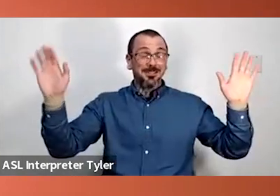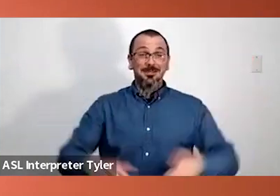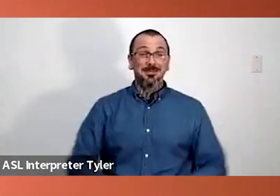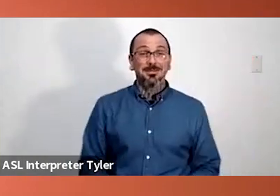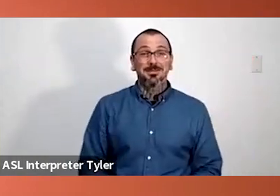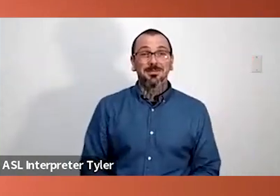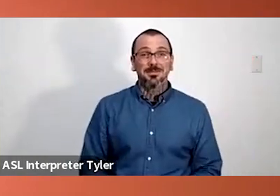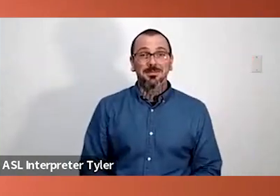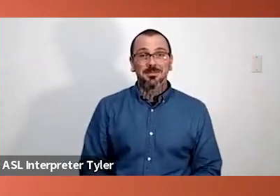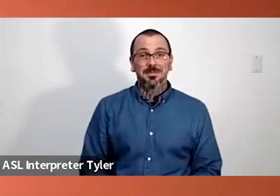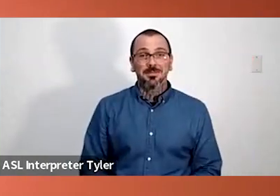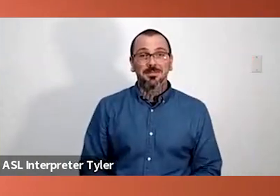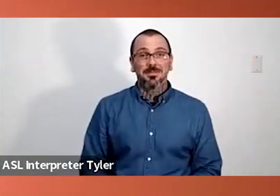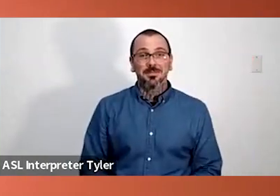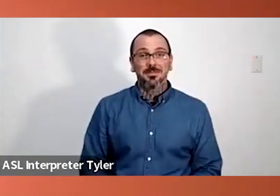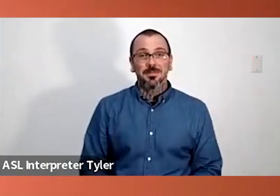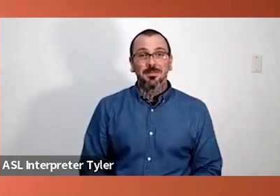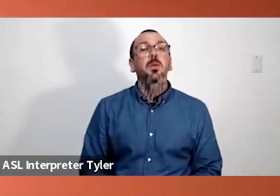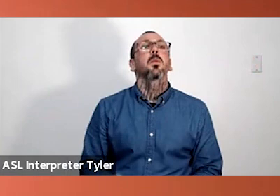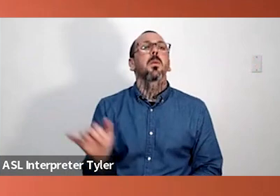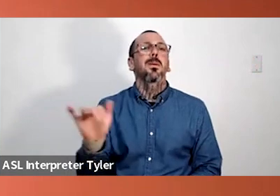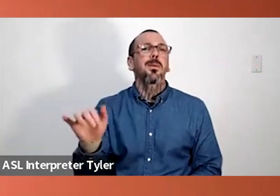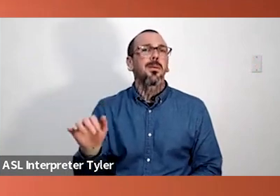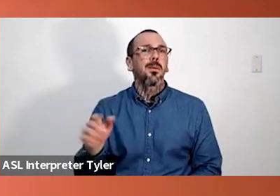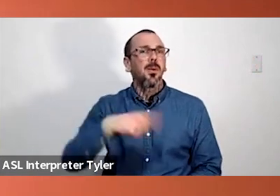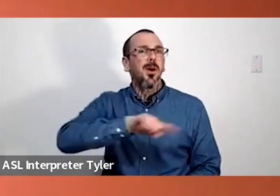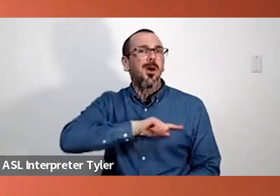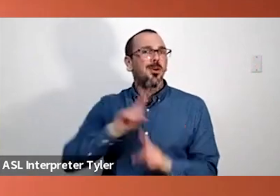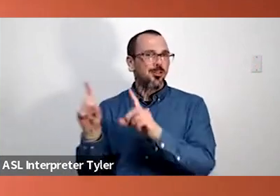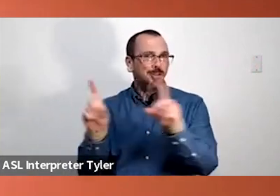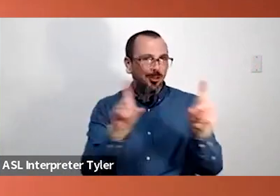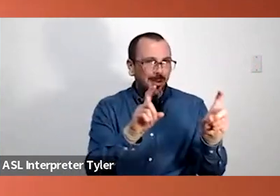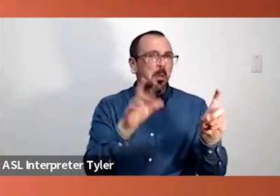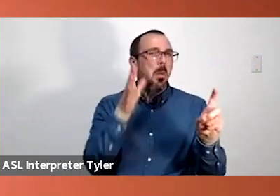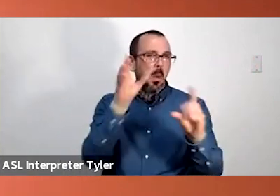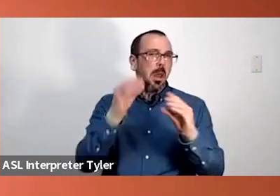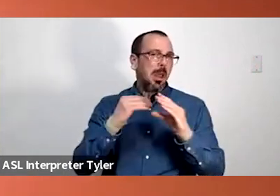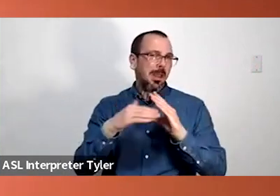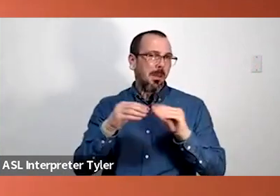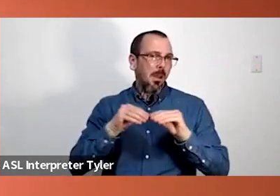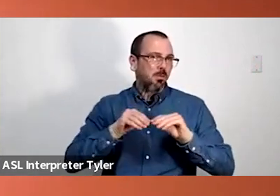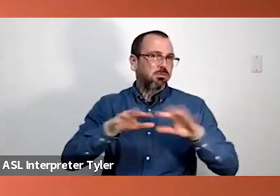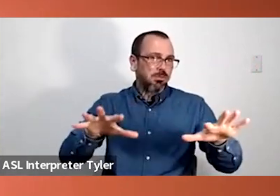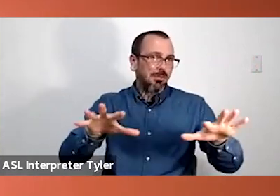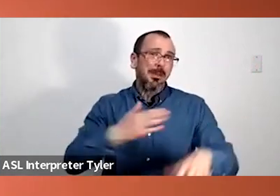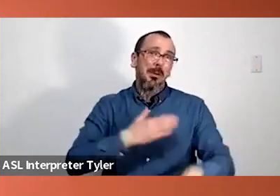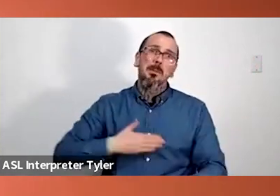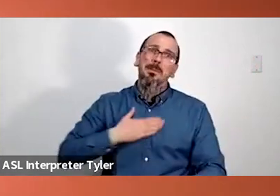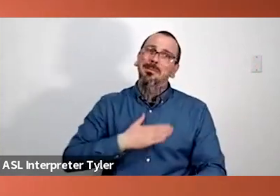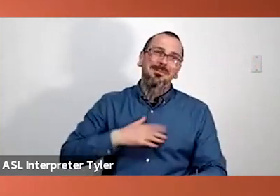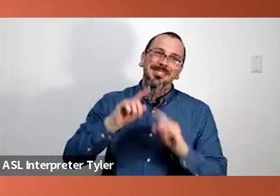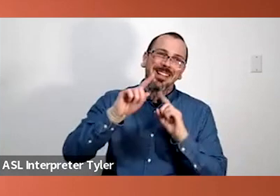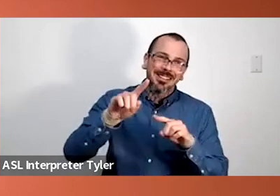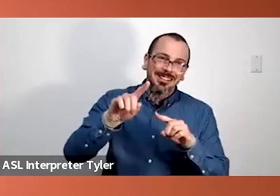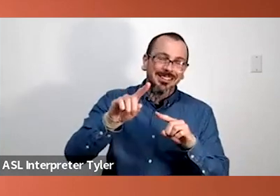Oh, and do feel free to answer our survey. It'll be emailed to you. It just helps us improve things for the next round.